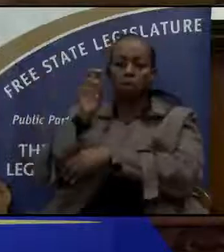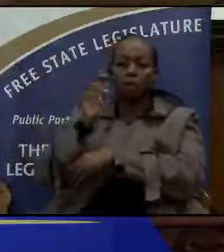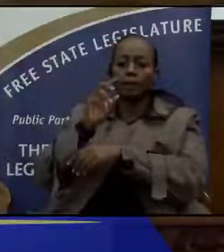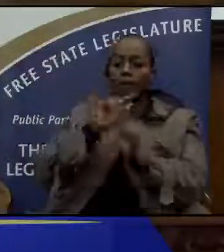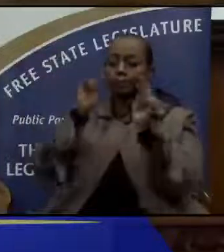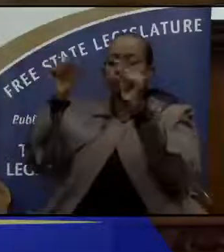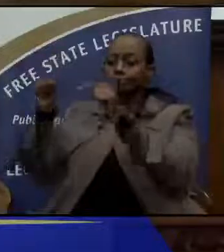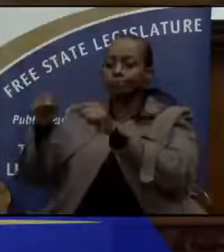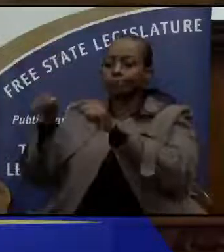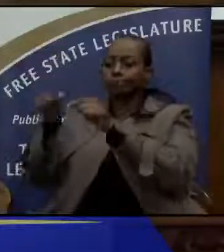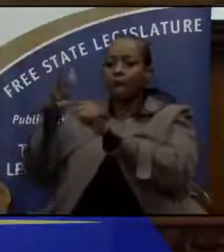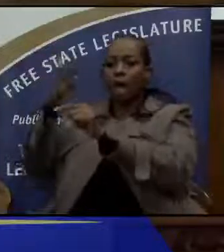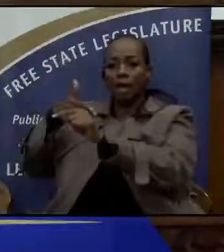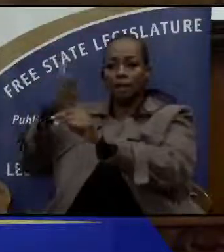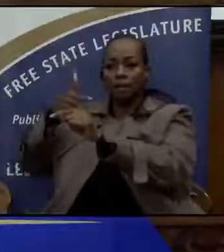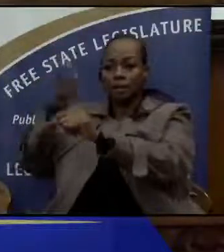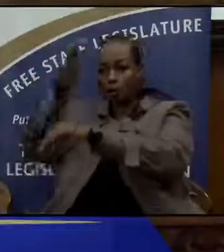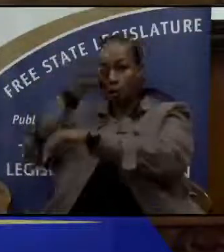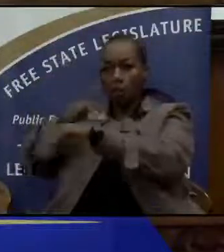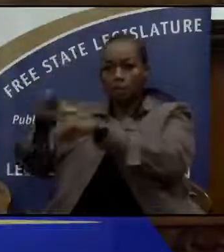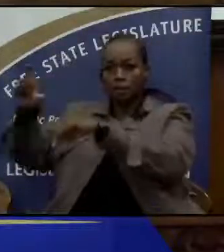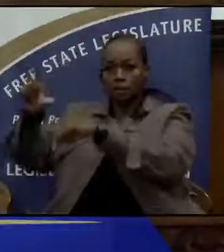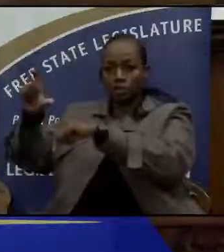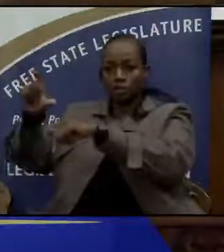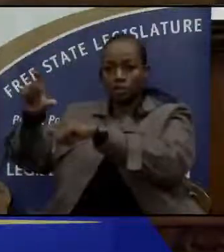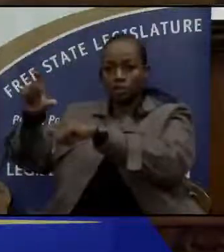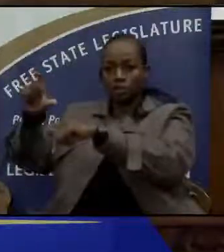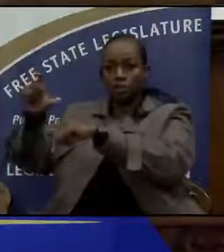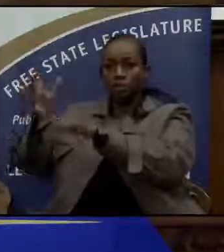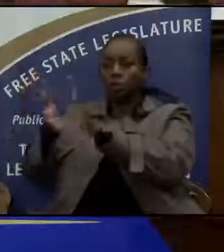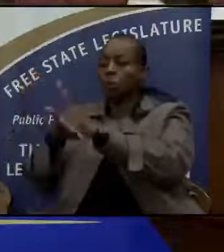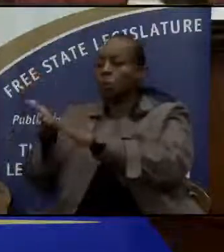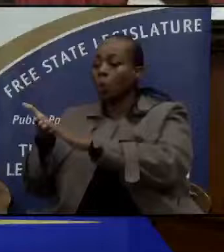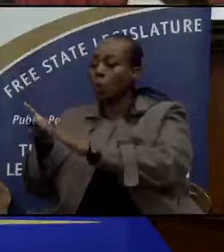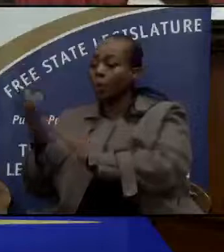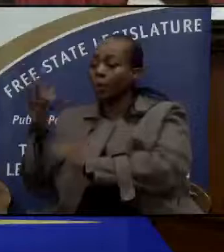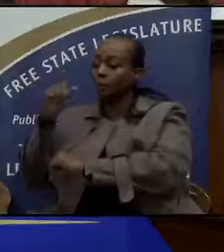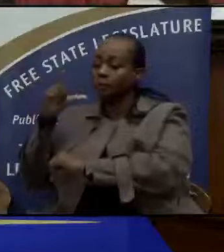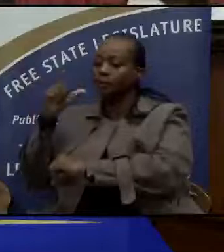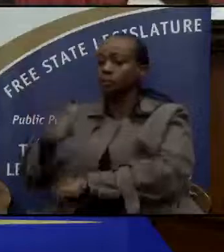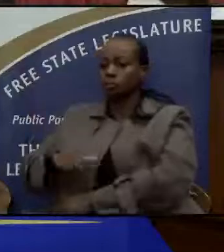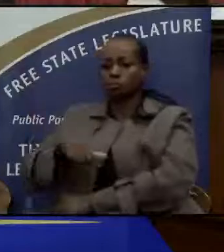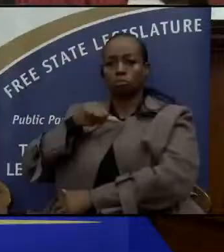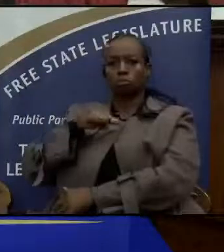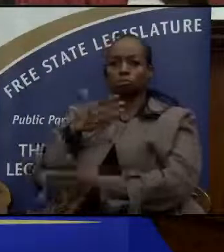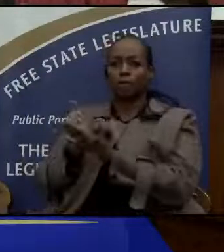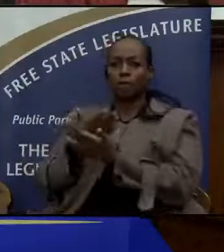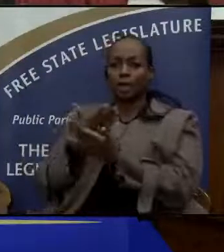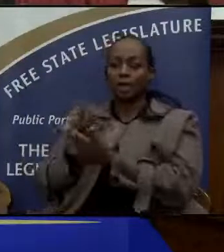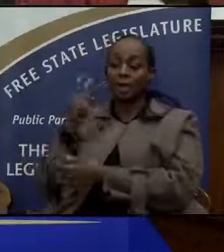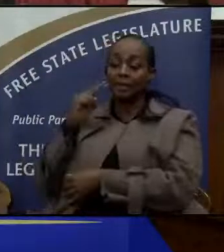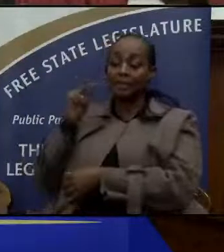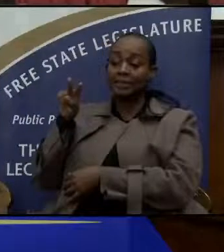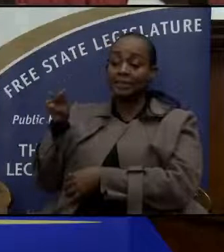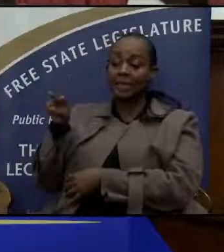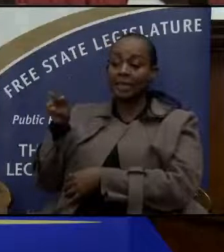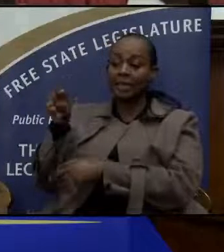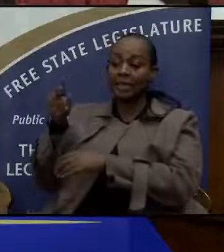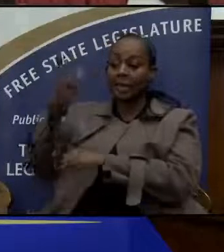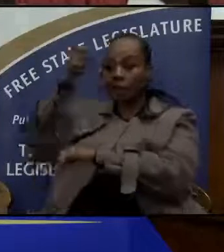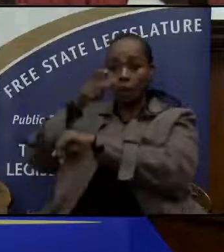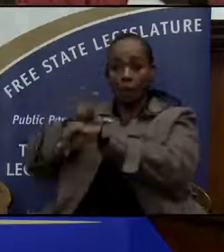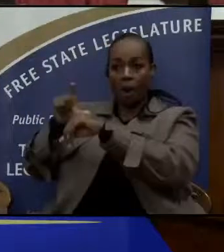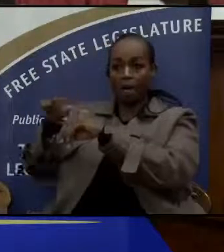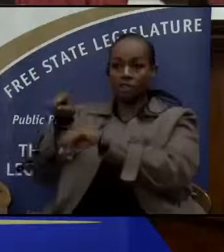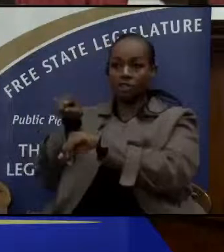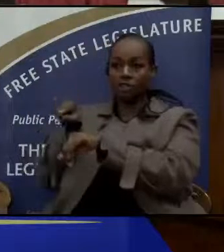Muteo Artisan College, and just to go there to pride ourselves and see what is it that